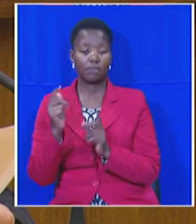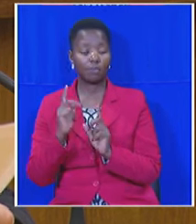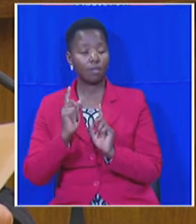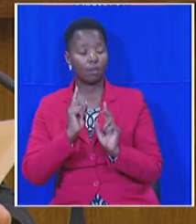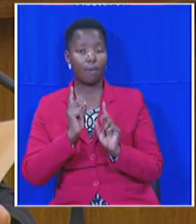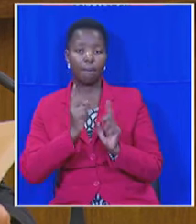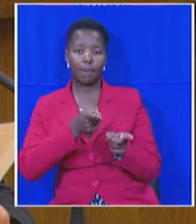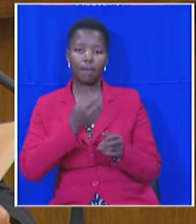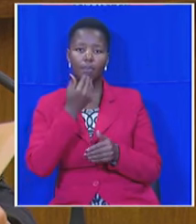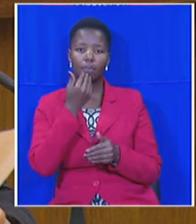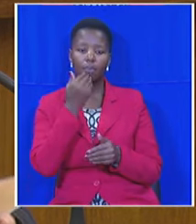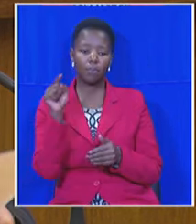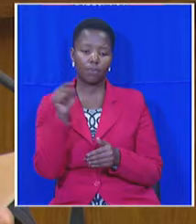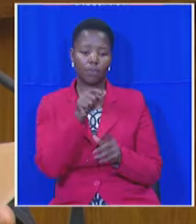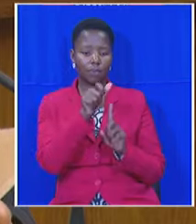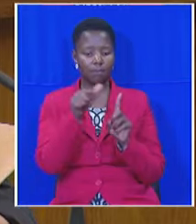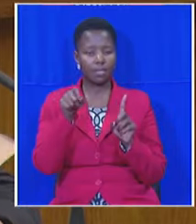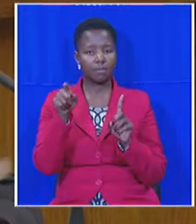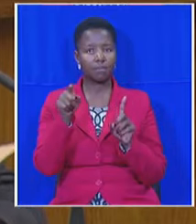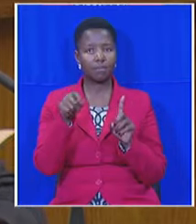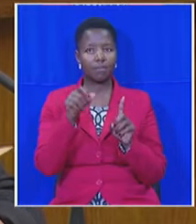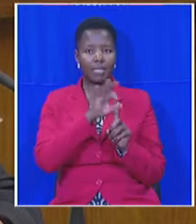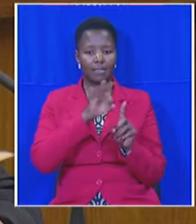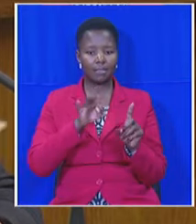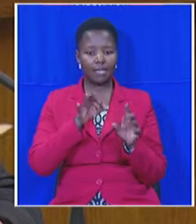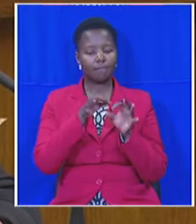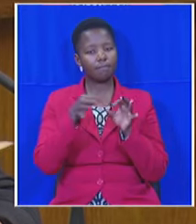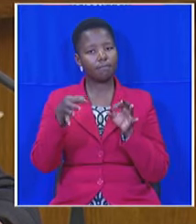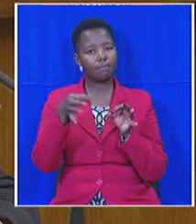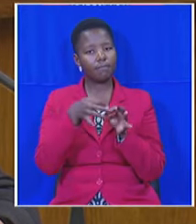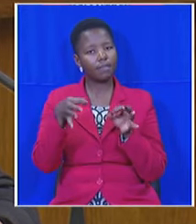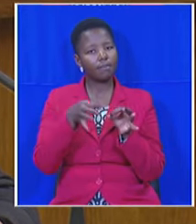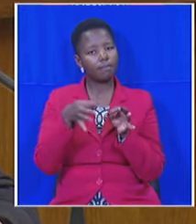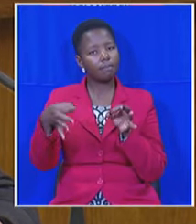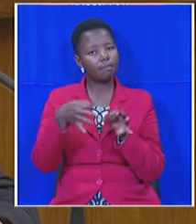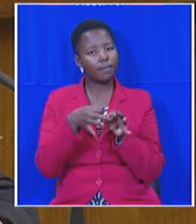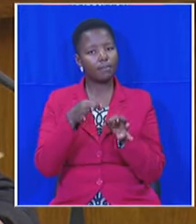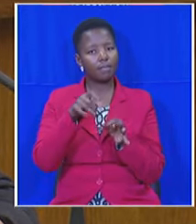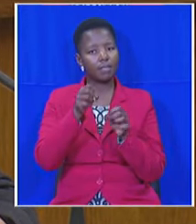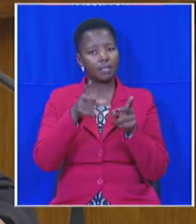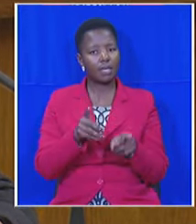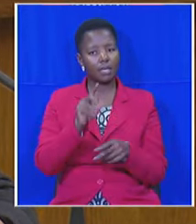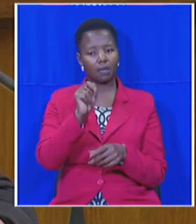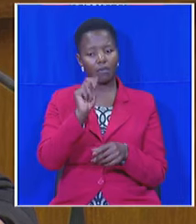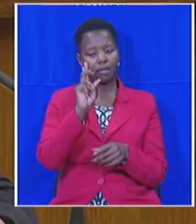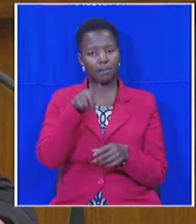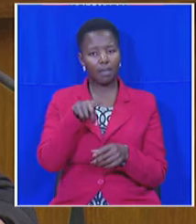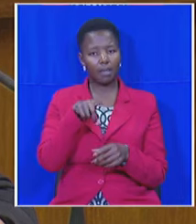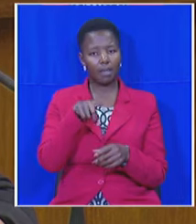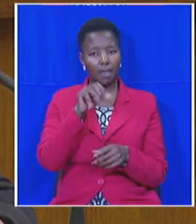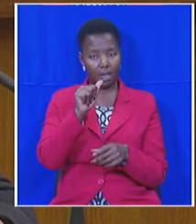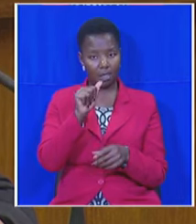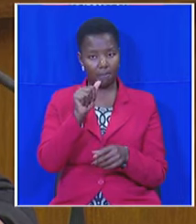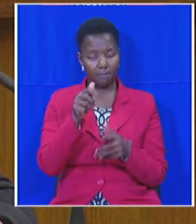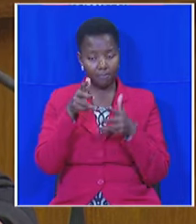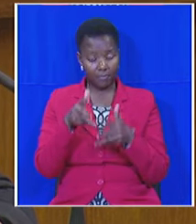shoulders of those who have been manipulating the appointment, removal, and replacement of the National Director of Public Prosecutions. It was inevitable that this would have a